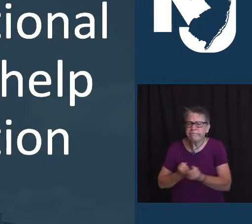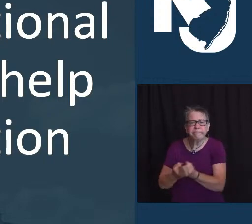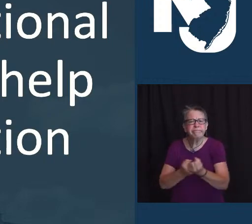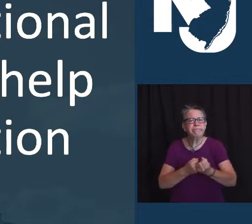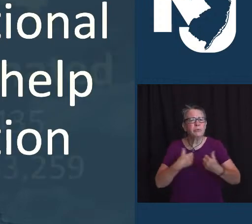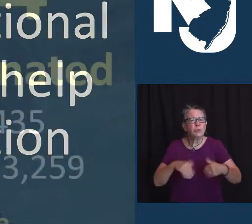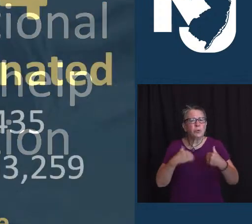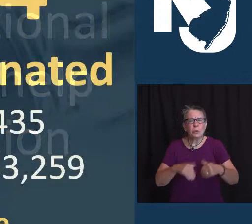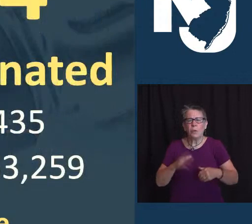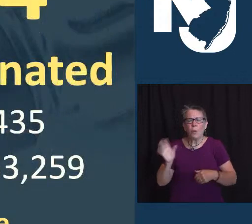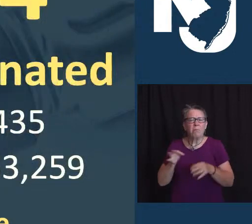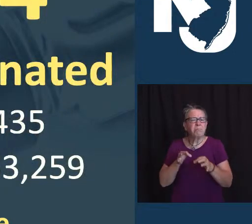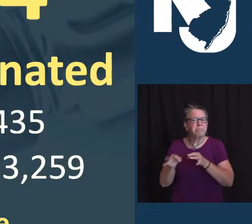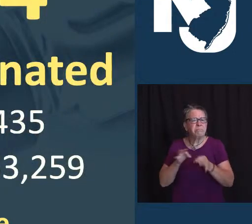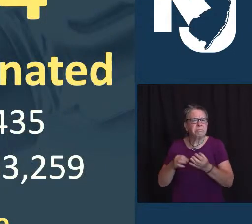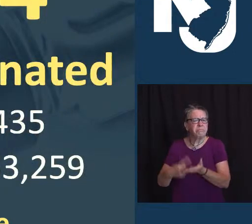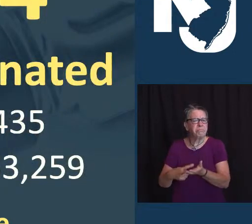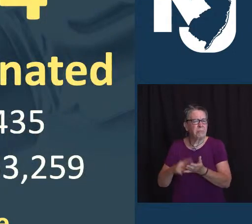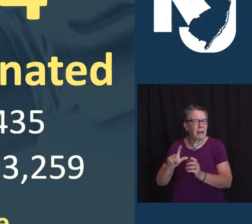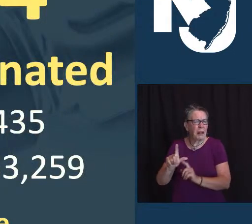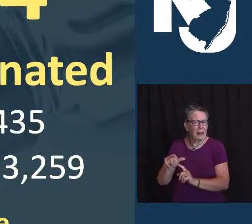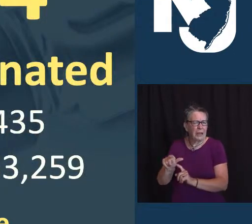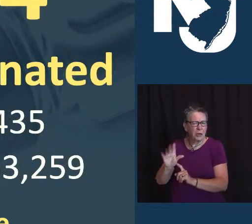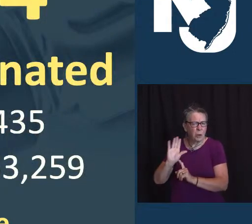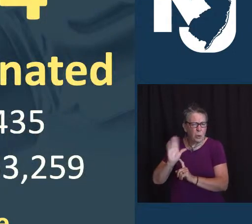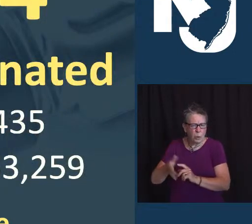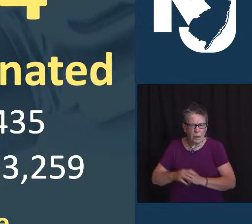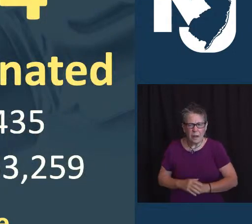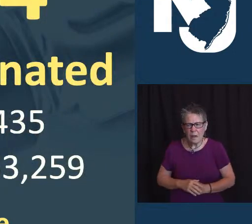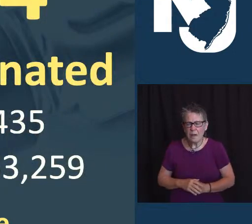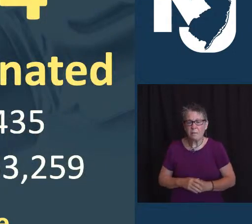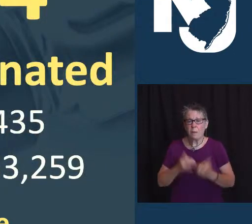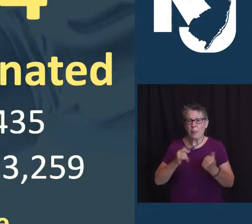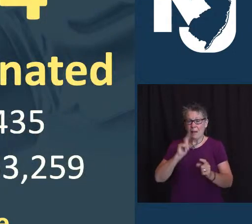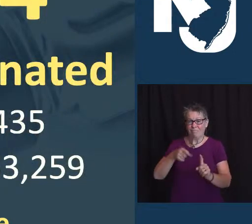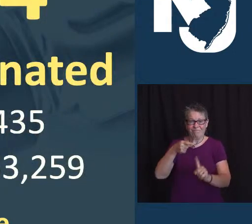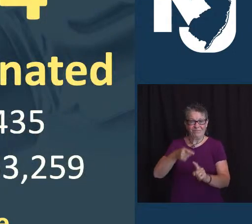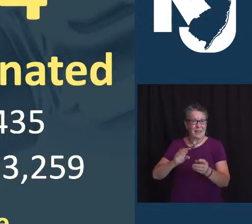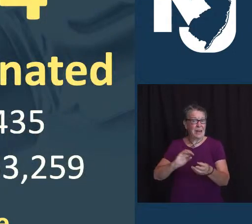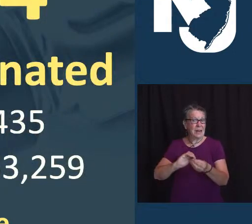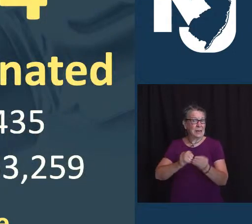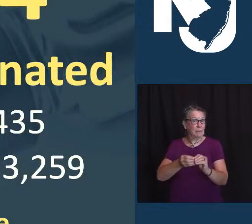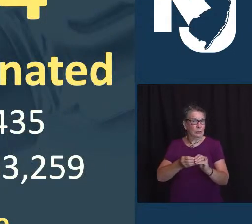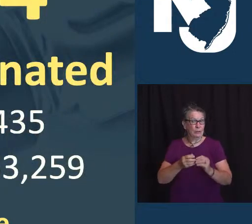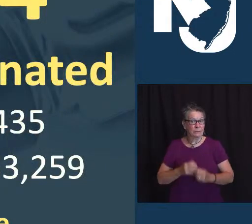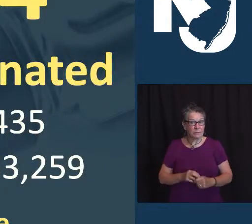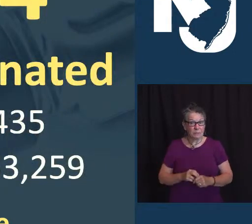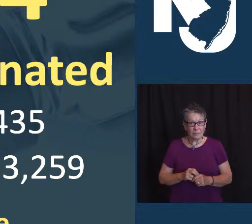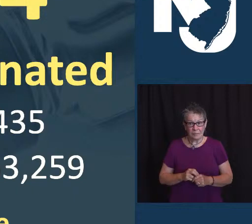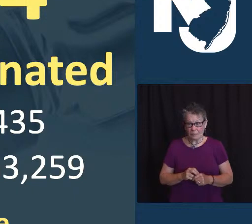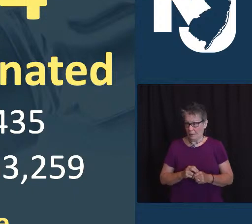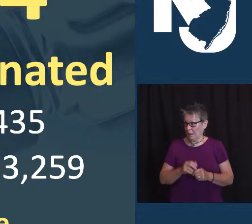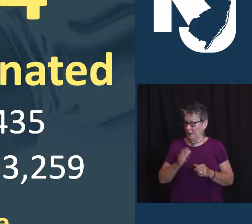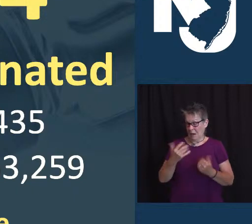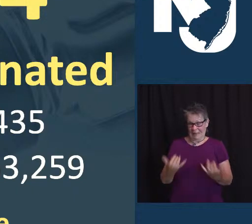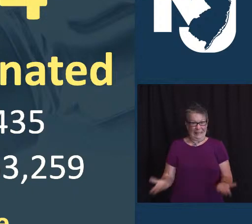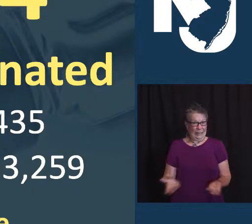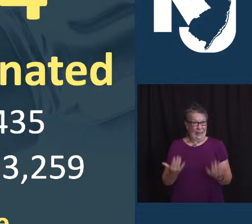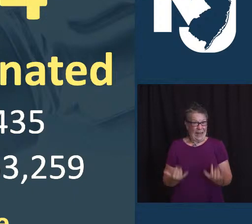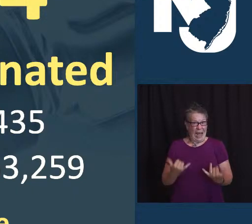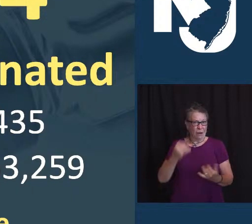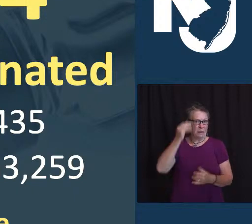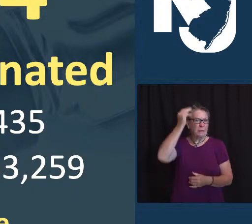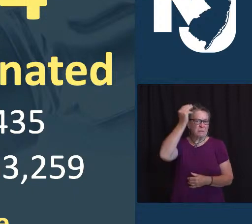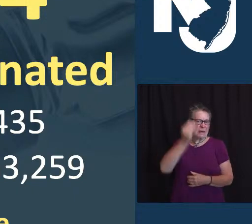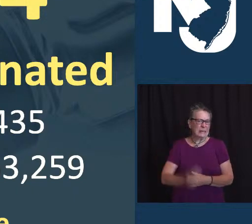today's numbers. Given the now weekly nature of our meetings going forward, we will be providing our